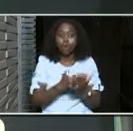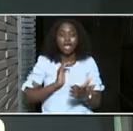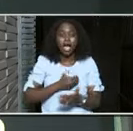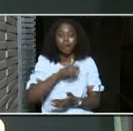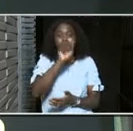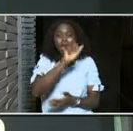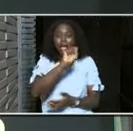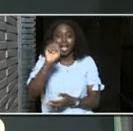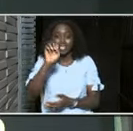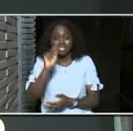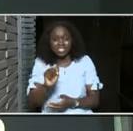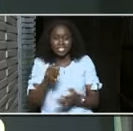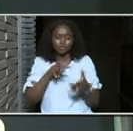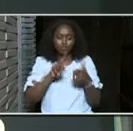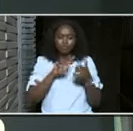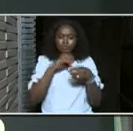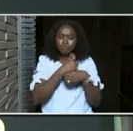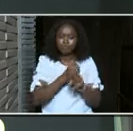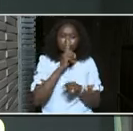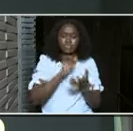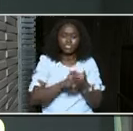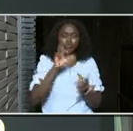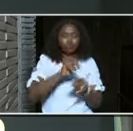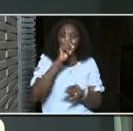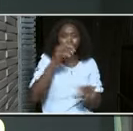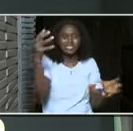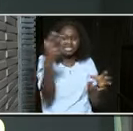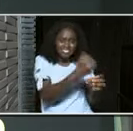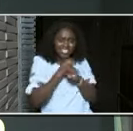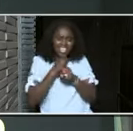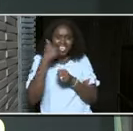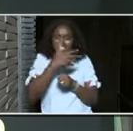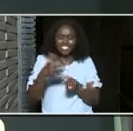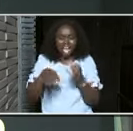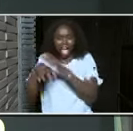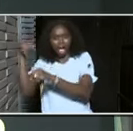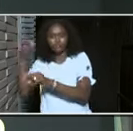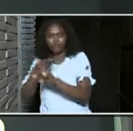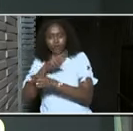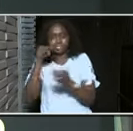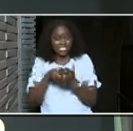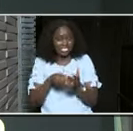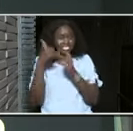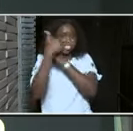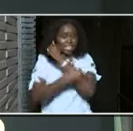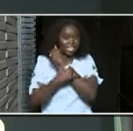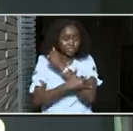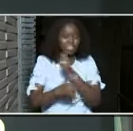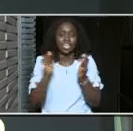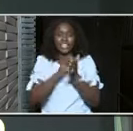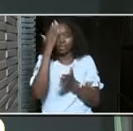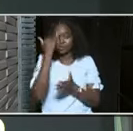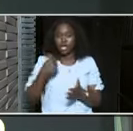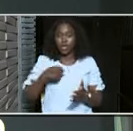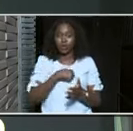nobody takes anything out of this country And that's why we thought of